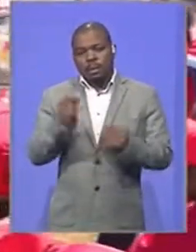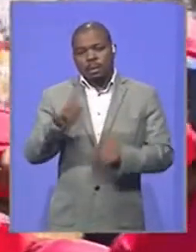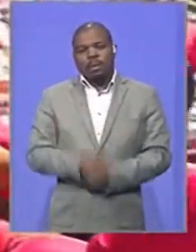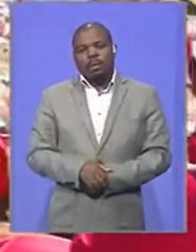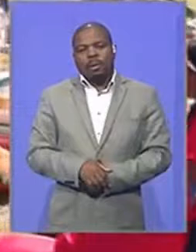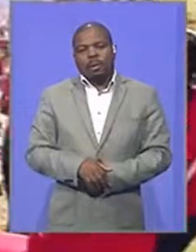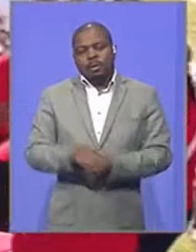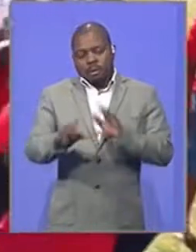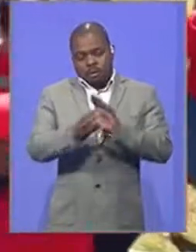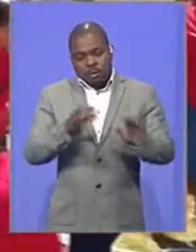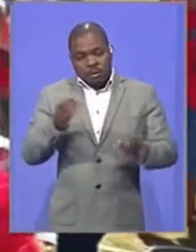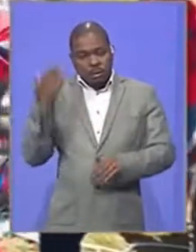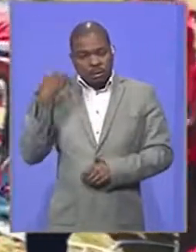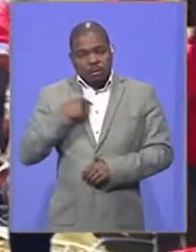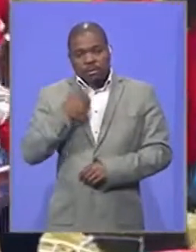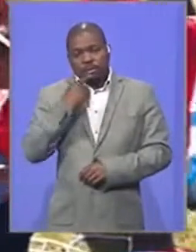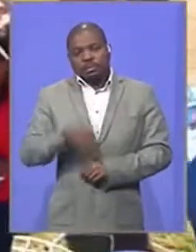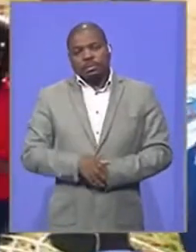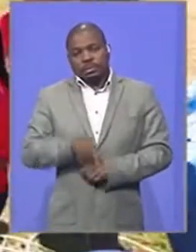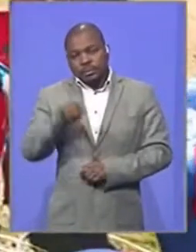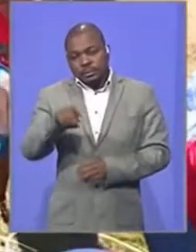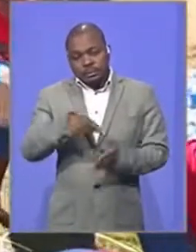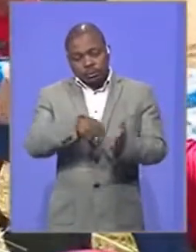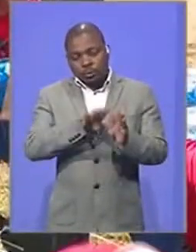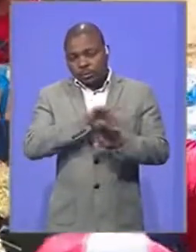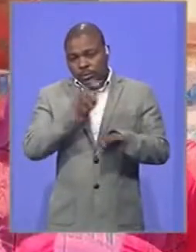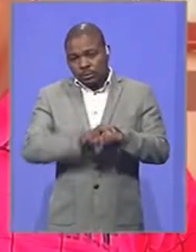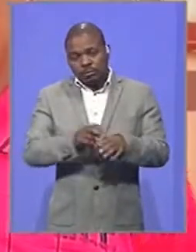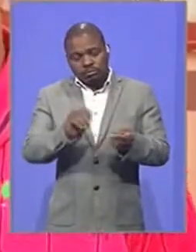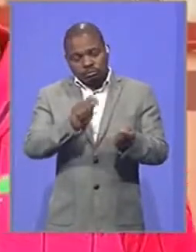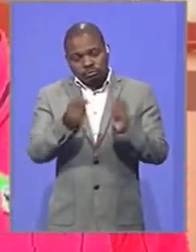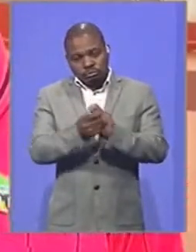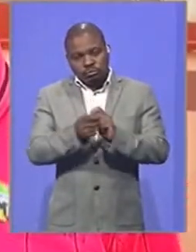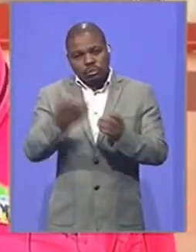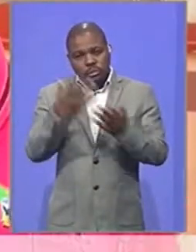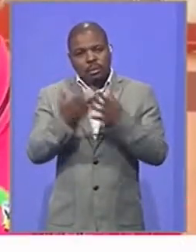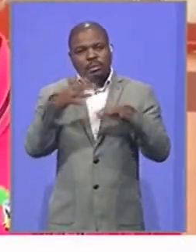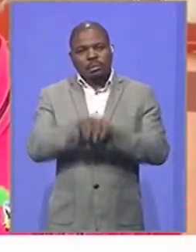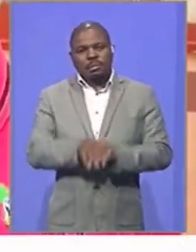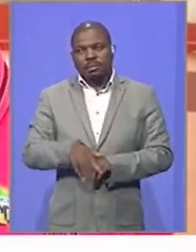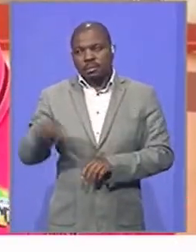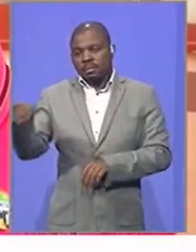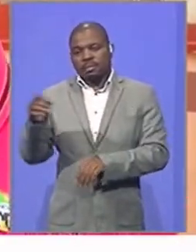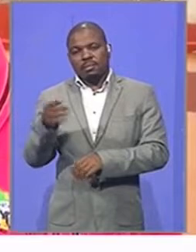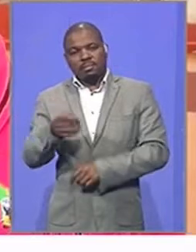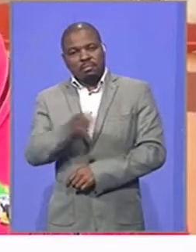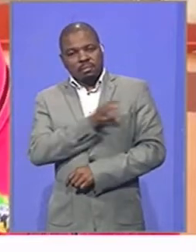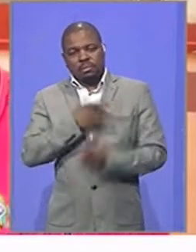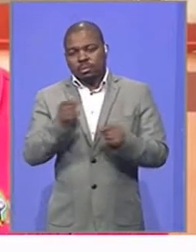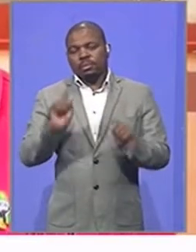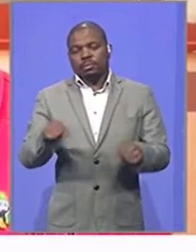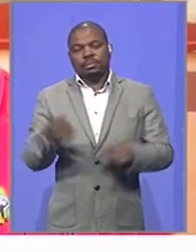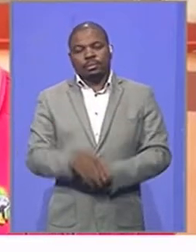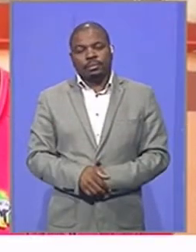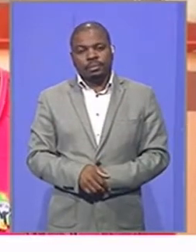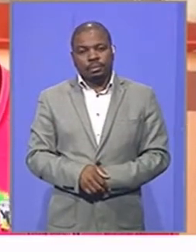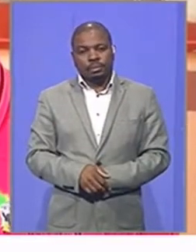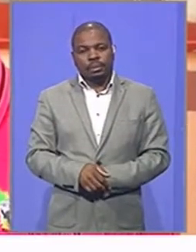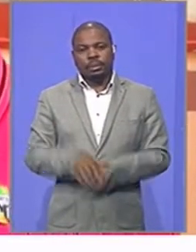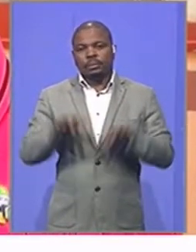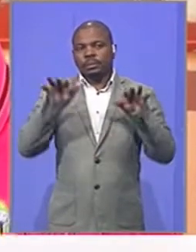that section which they said does not require an amendment. So they are cowards. They can't do it. We'll rather have